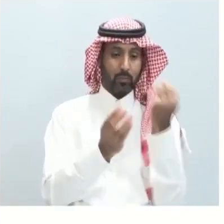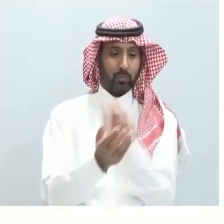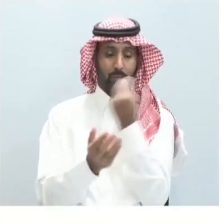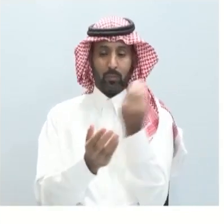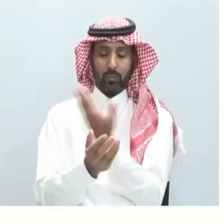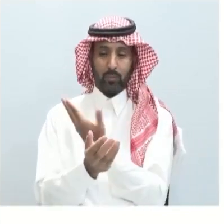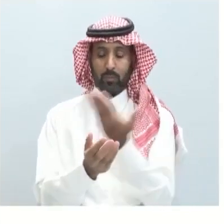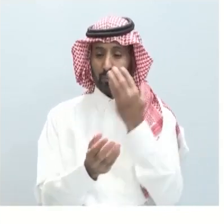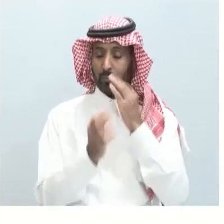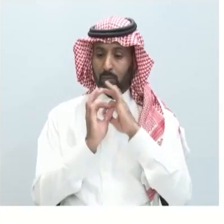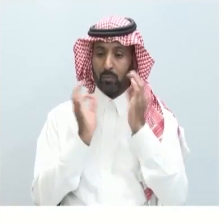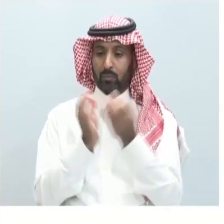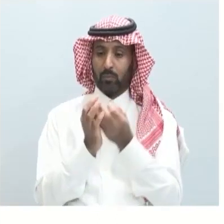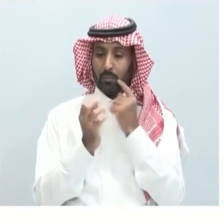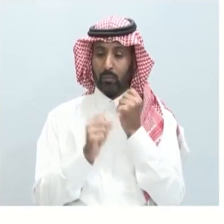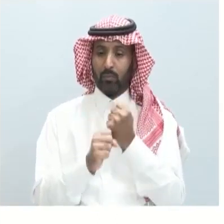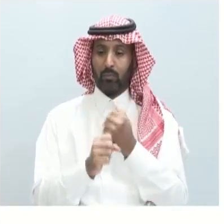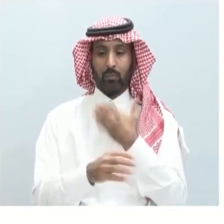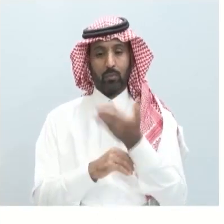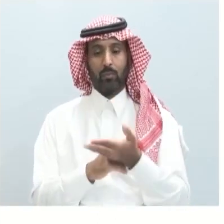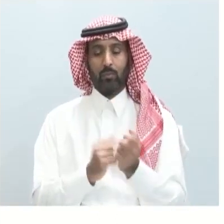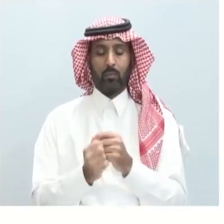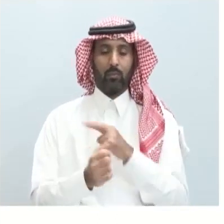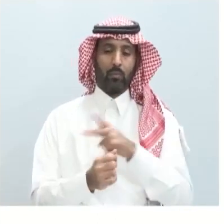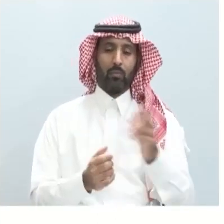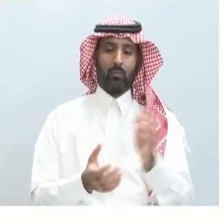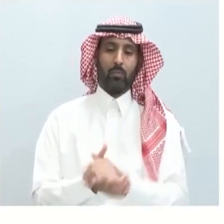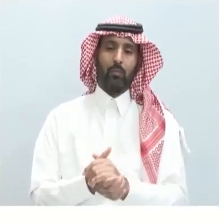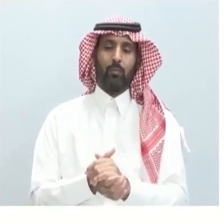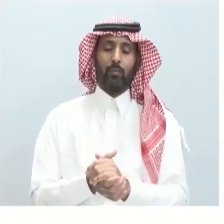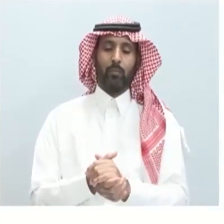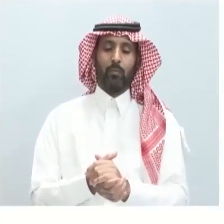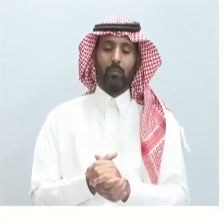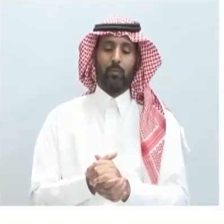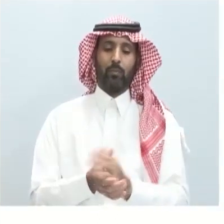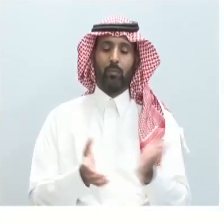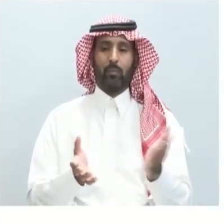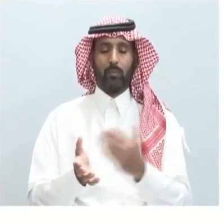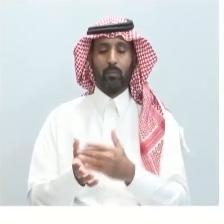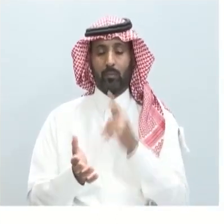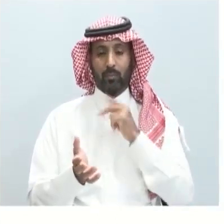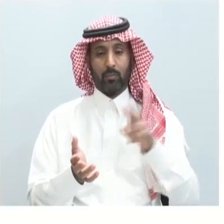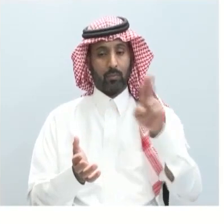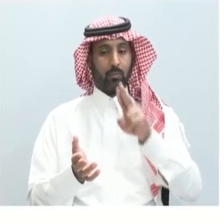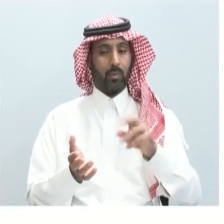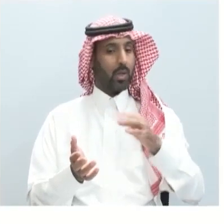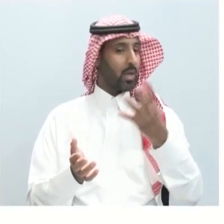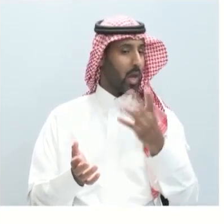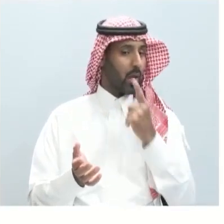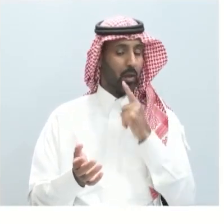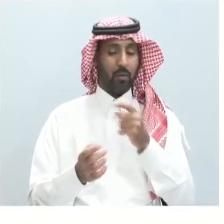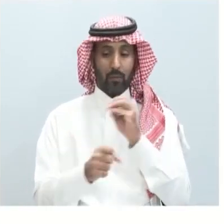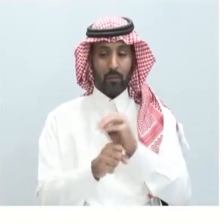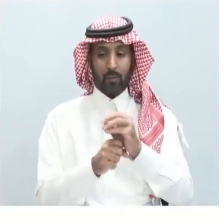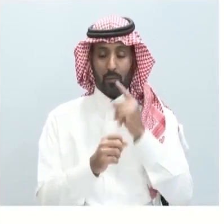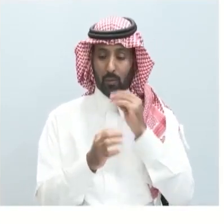museums, community projects, so all sorts of events and activities. Question four, how will the